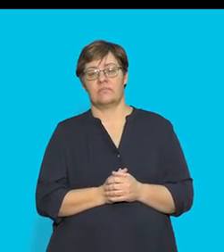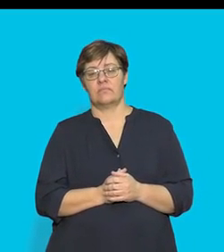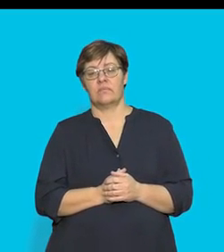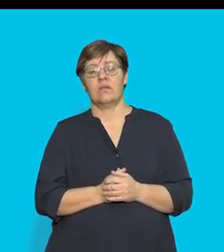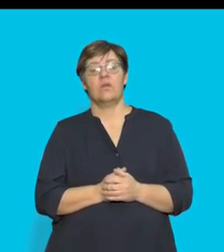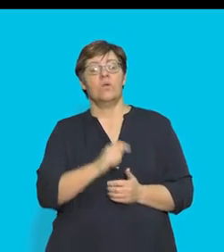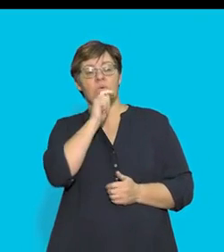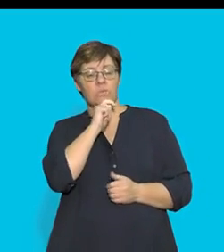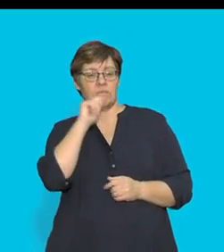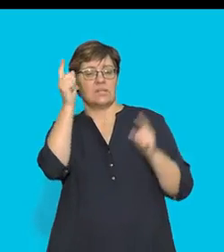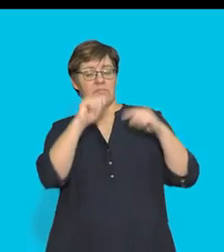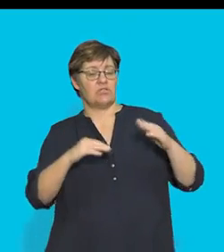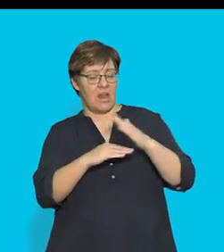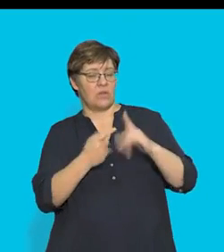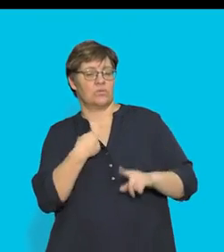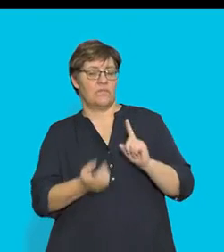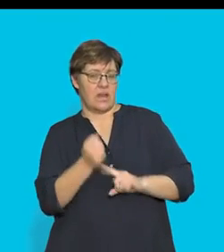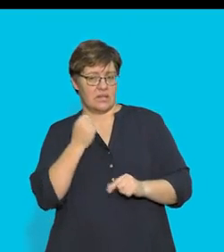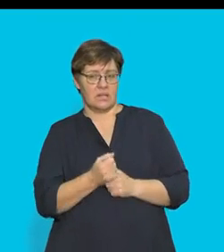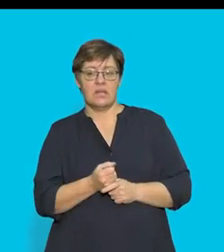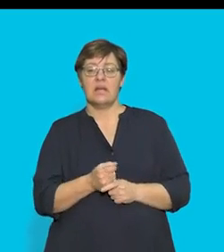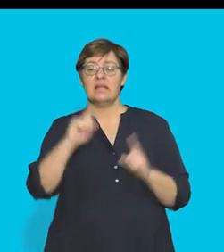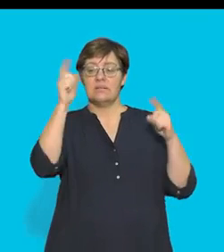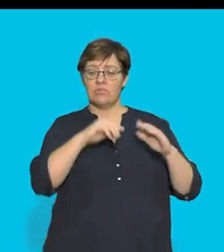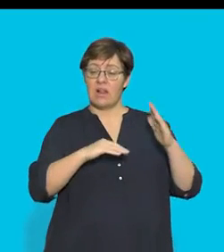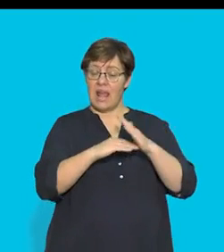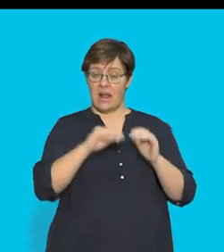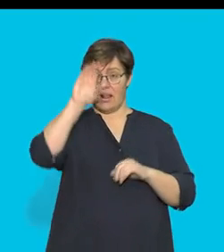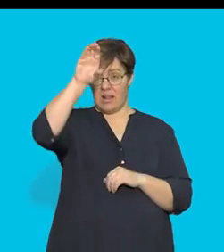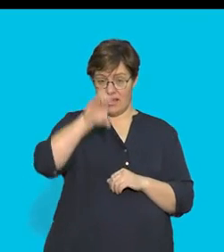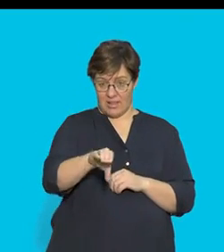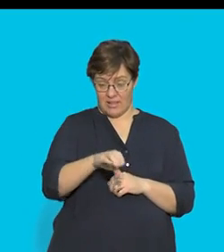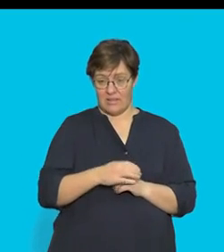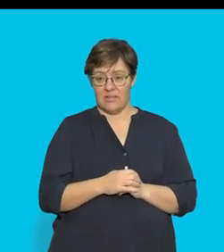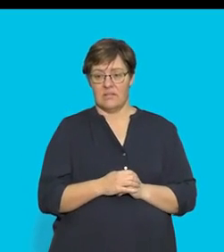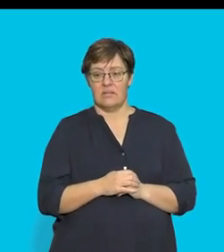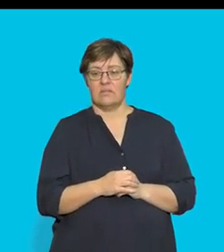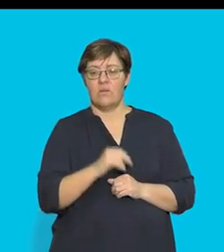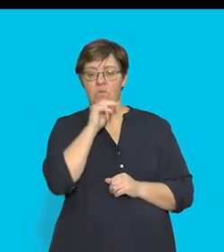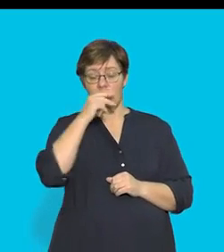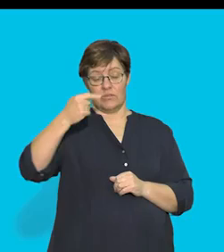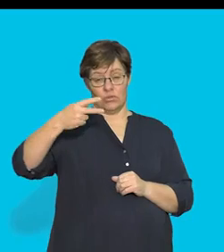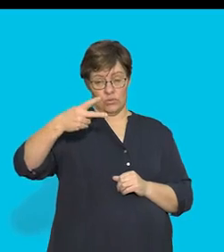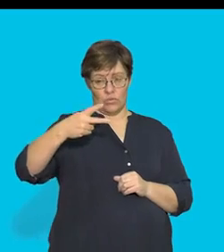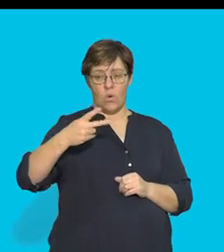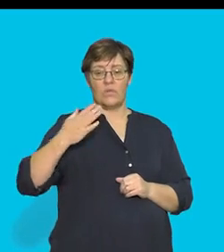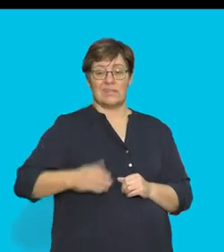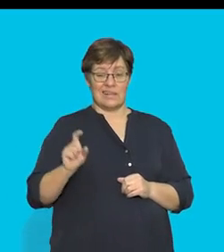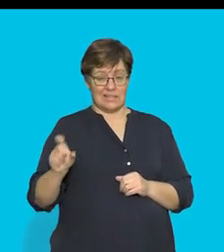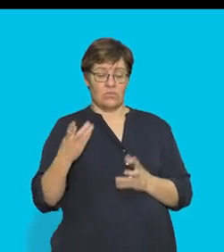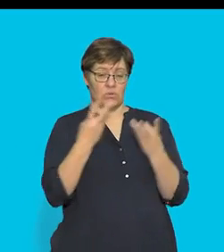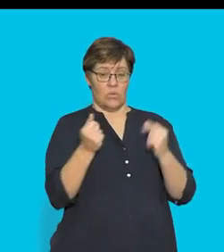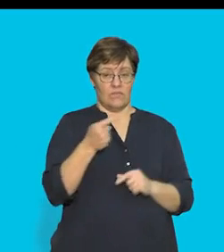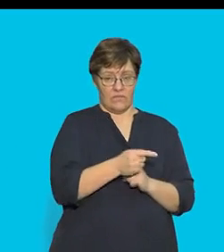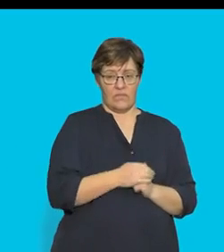it. And remember, here's our special angles triangle, so we're going to use these two triangles here on the side to solve it. So sine of